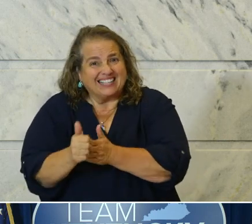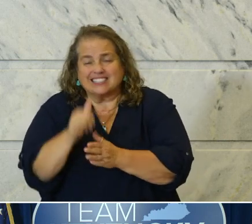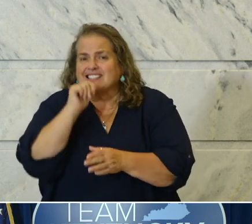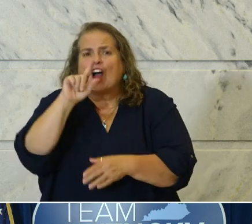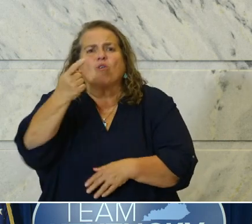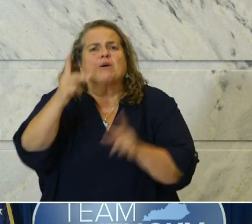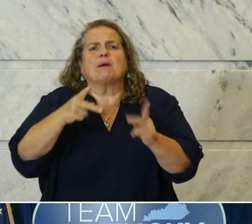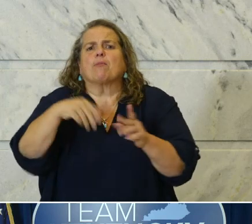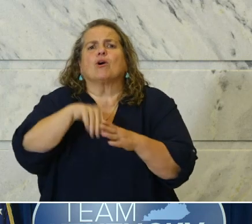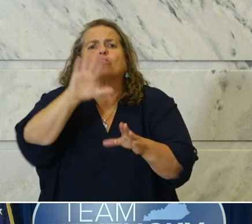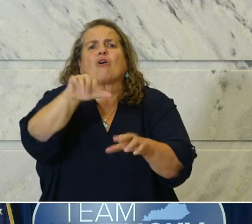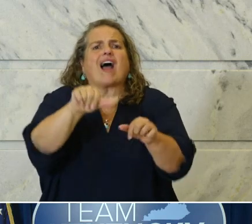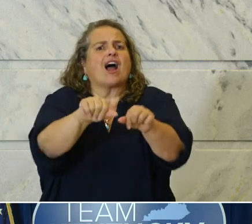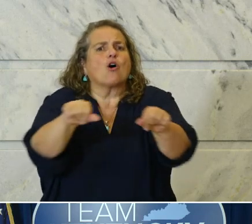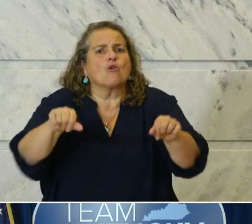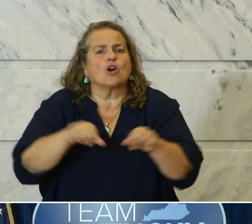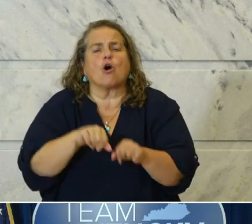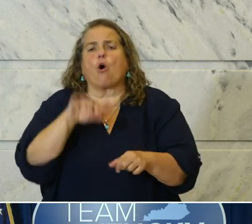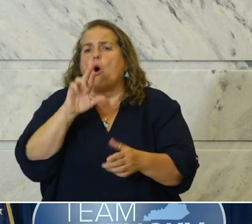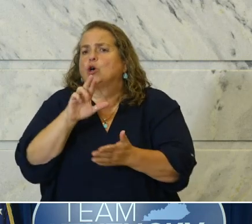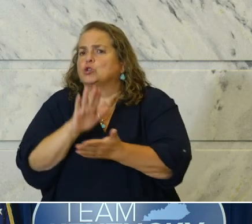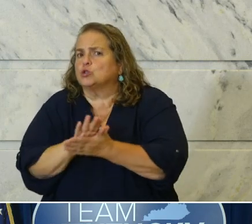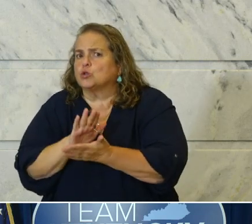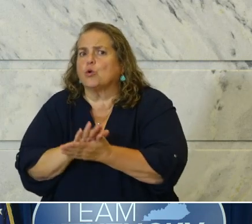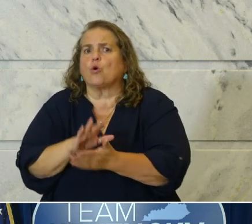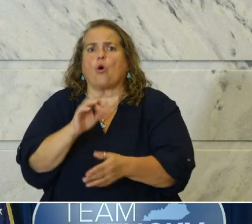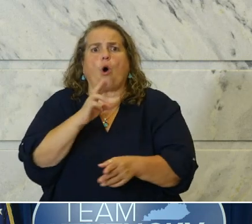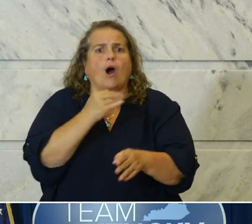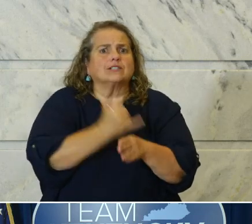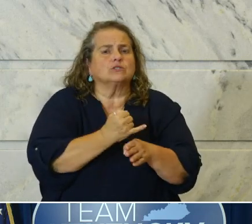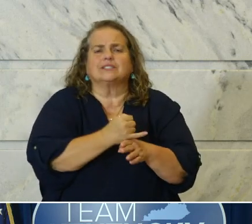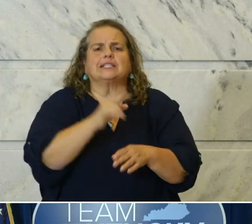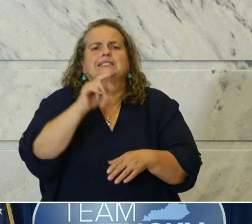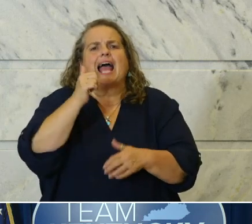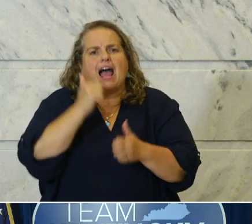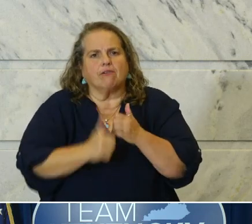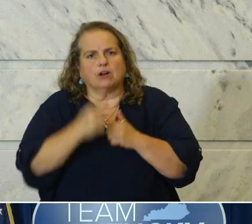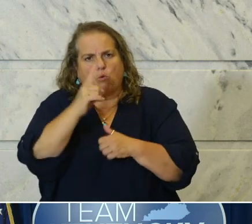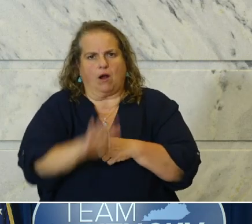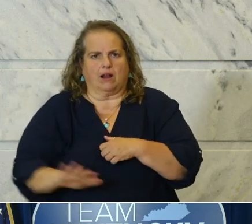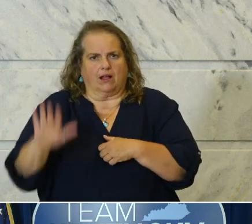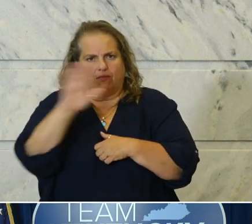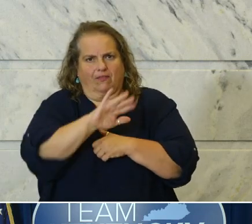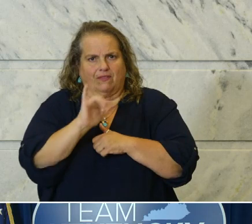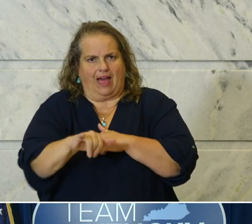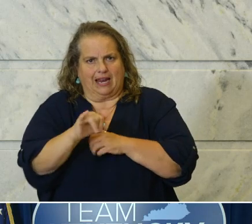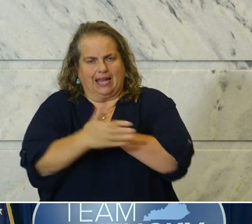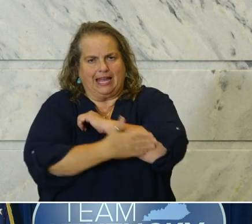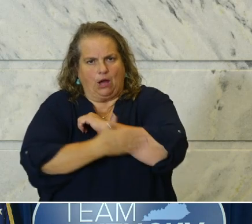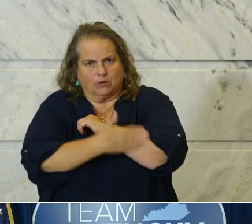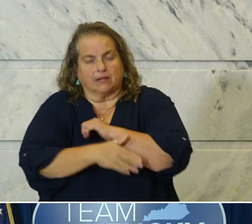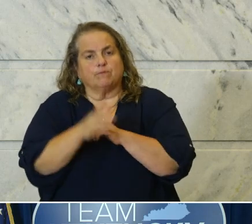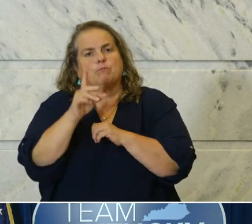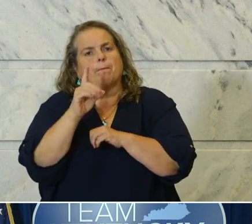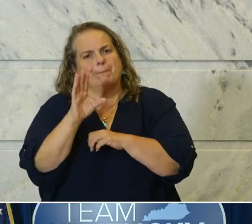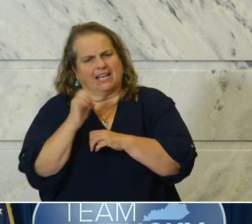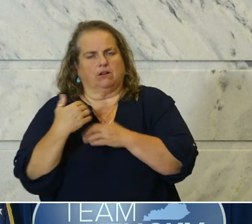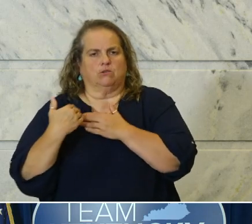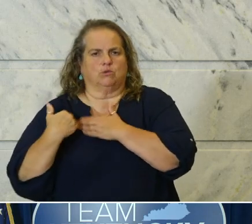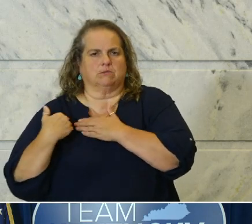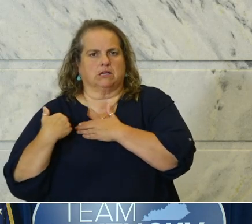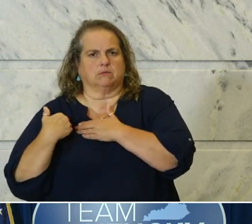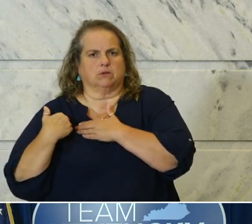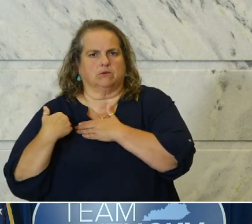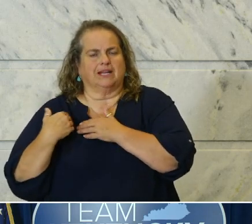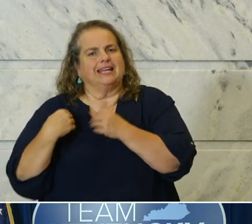or institution, it's everybody throughout the county. Let's be responsible. This gives the information that was requested.